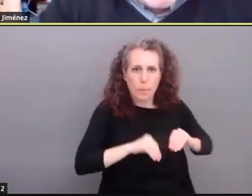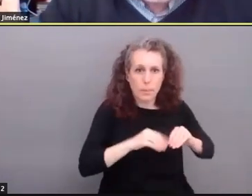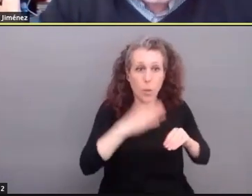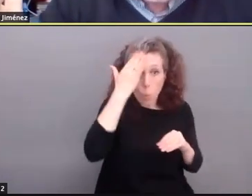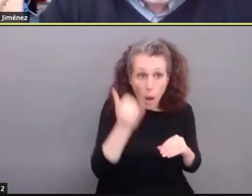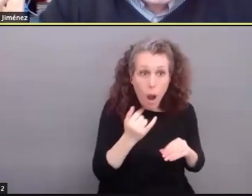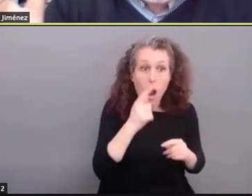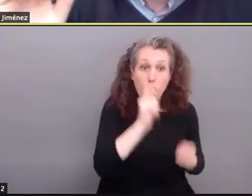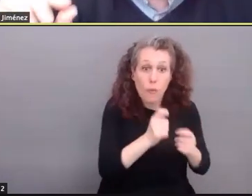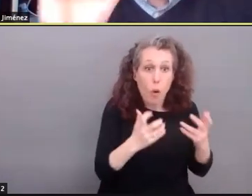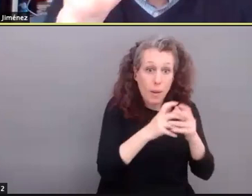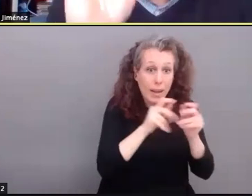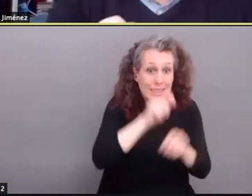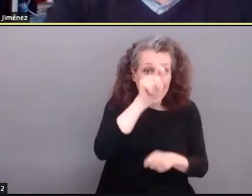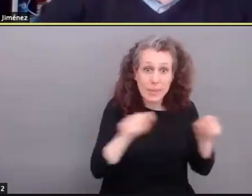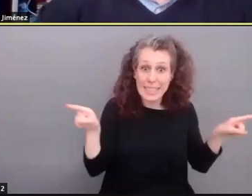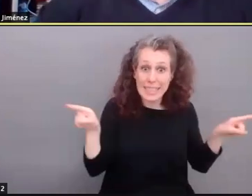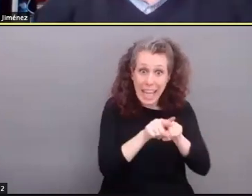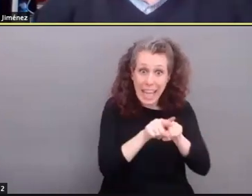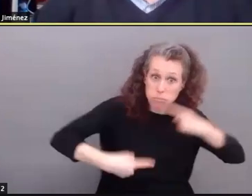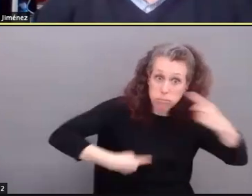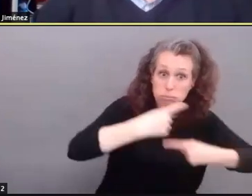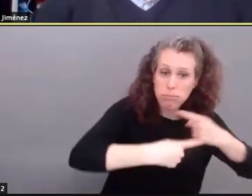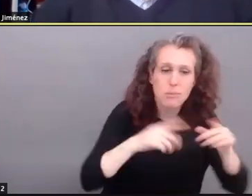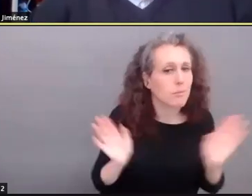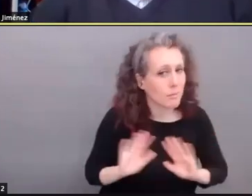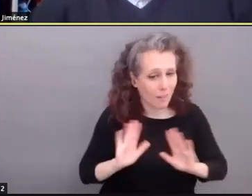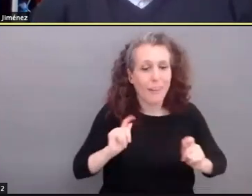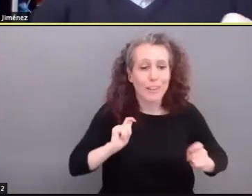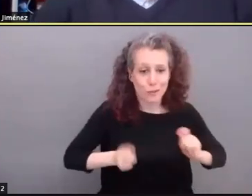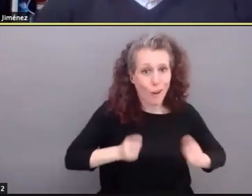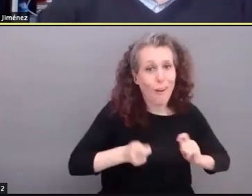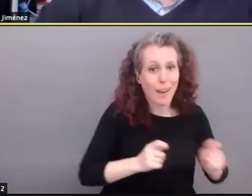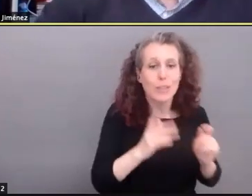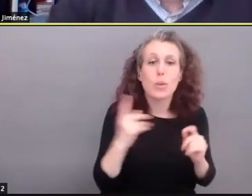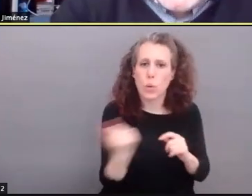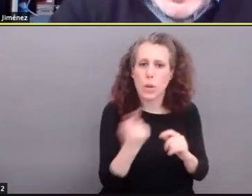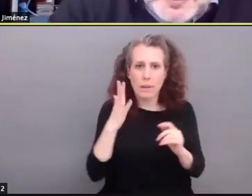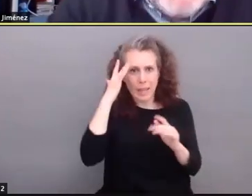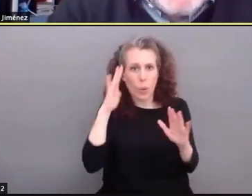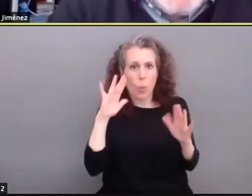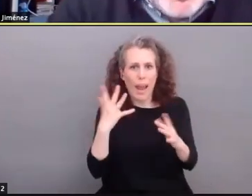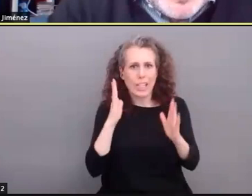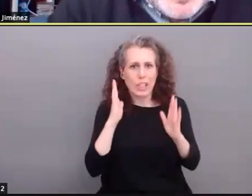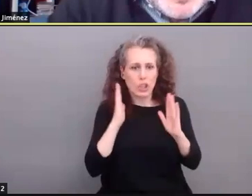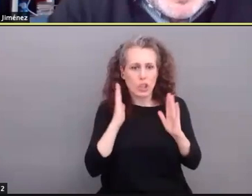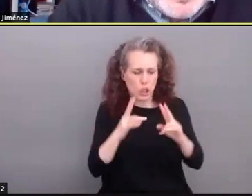forever. And then it's important to consider when we are talking about when to assess.